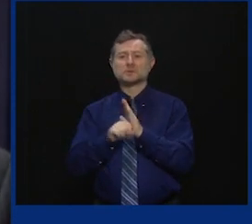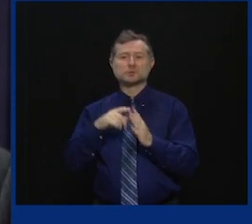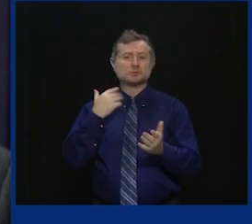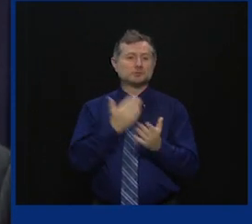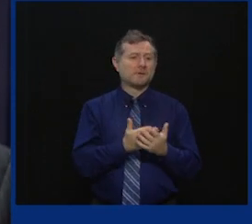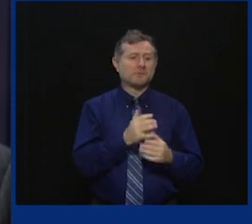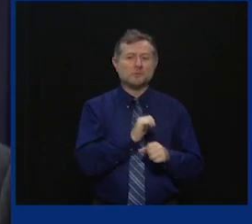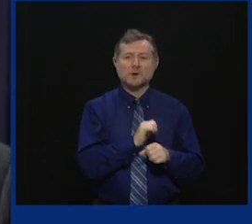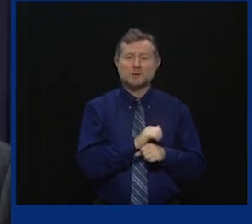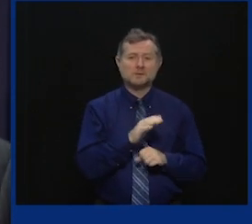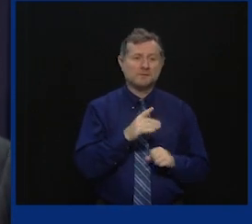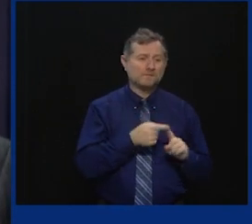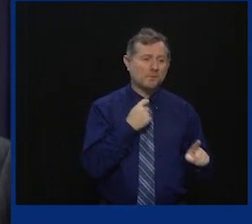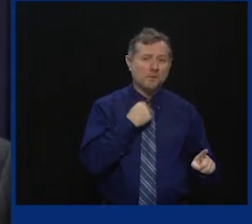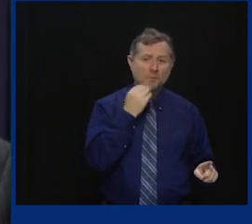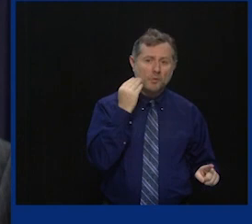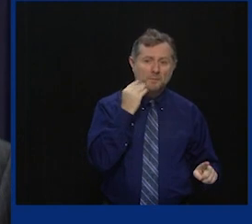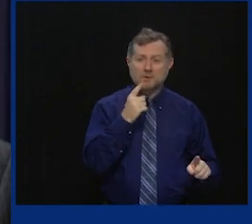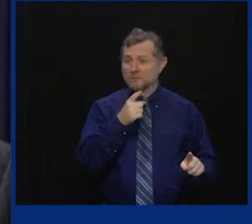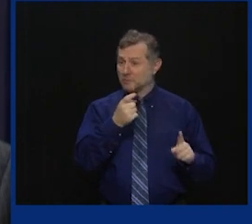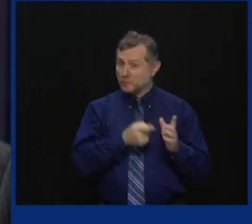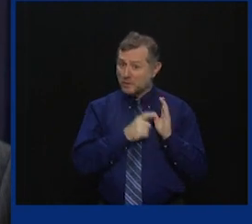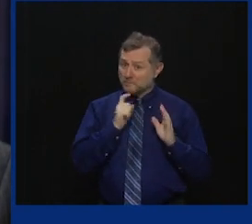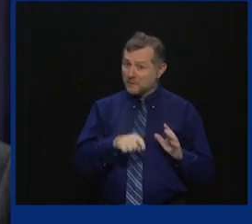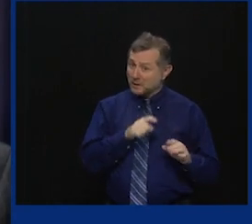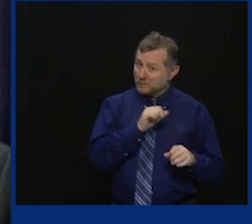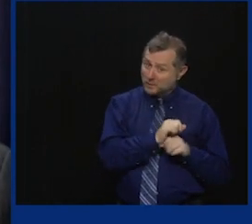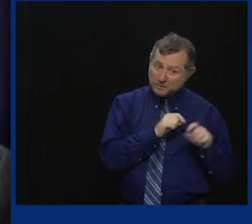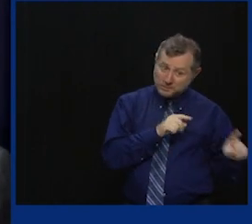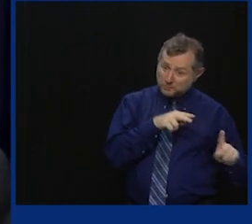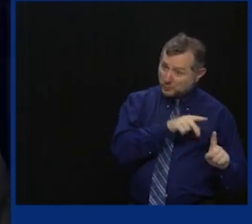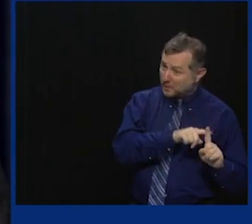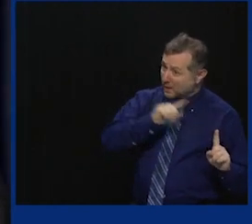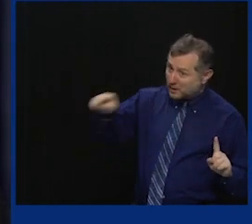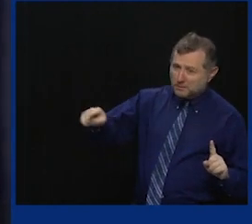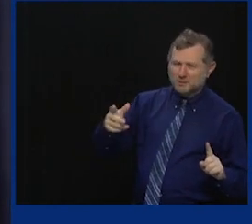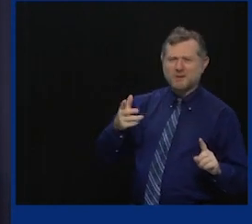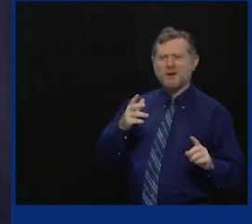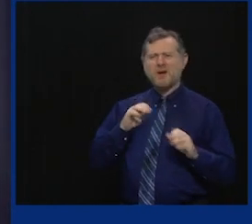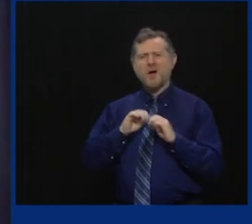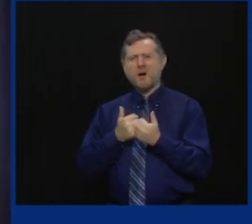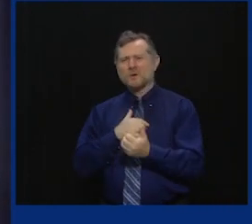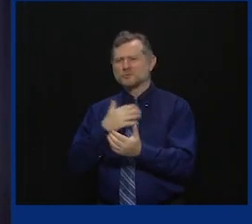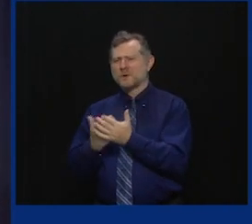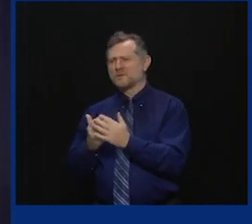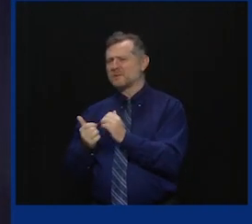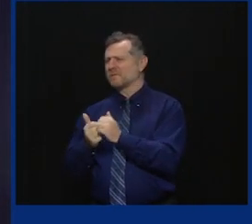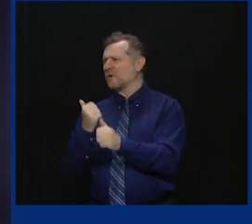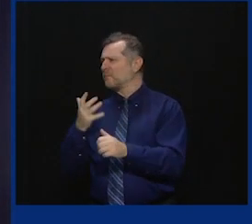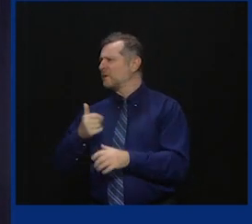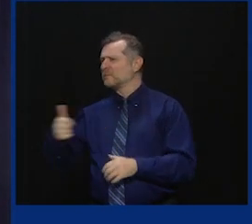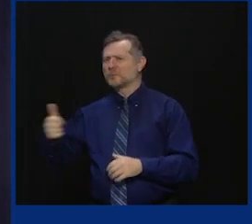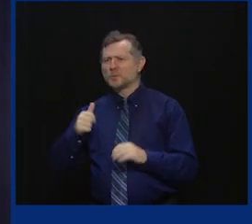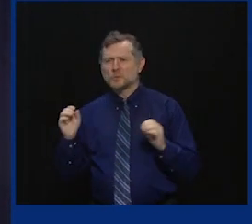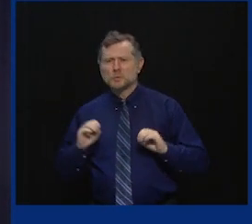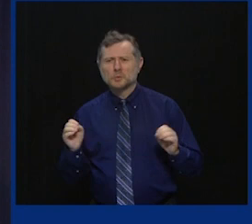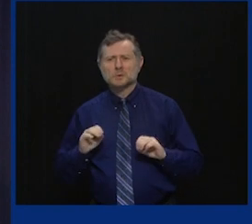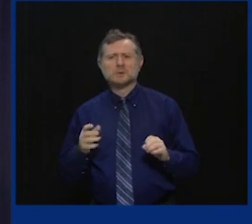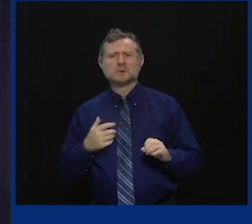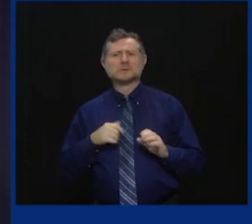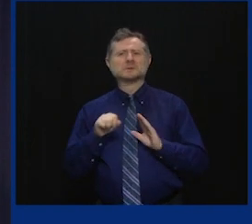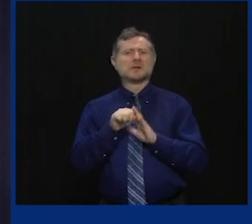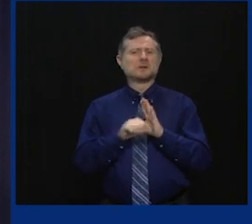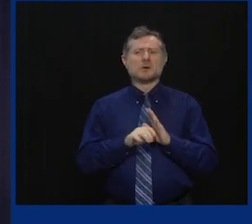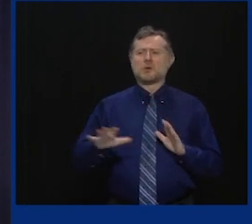the way is another requirement, without using some sort of transportation? This is not New York City where we can all jump on a train or a